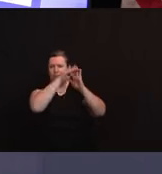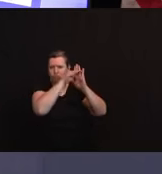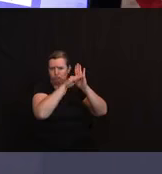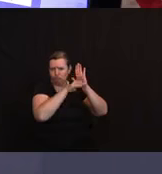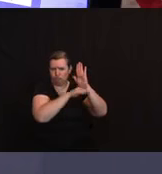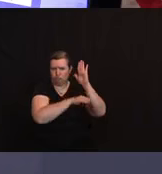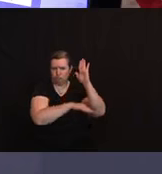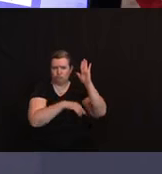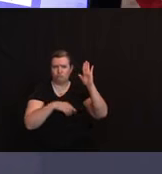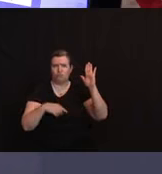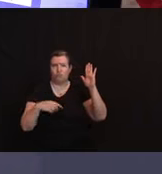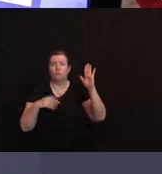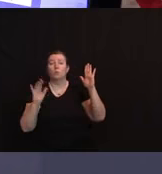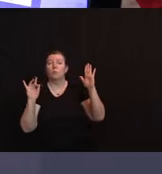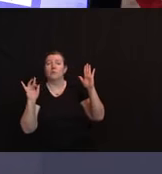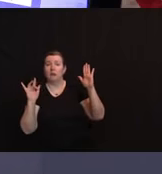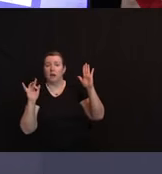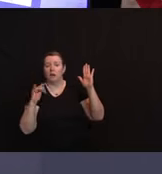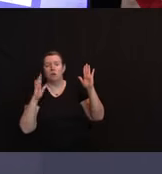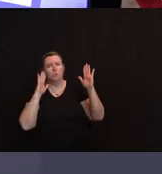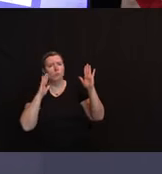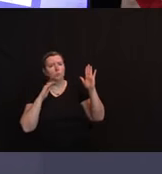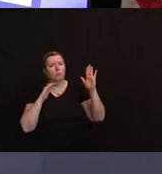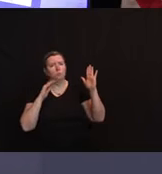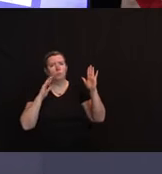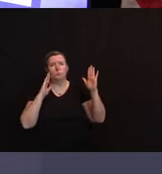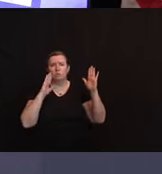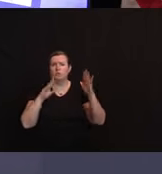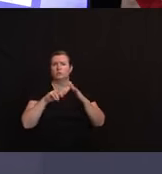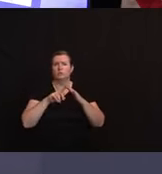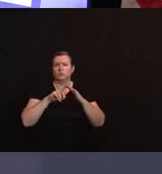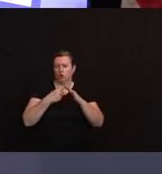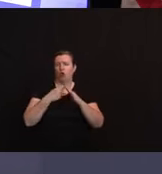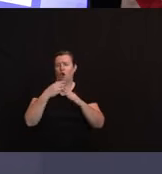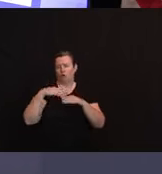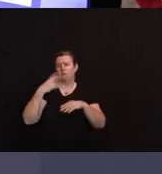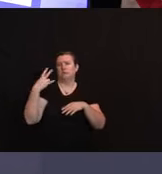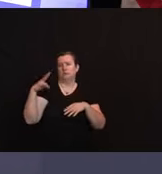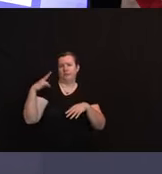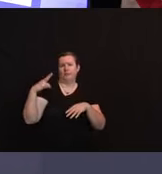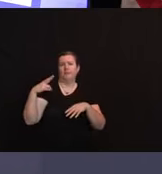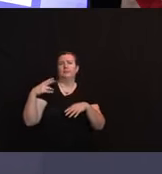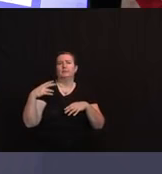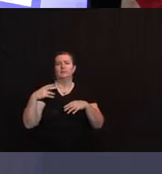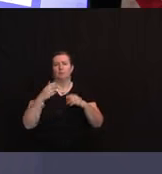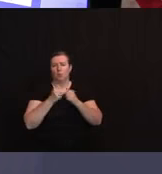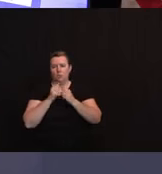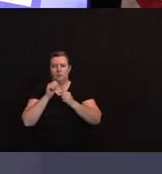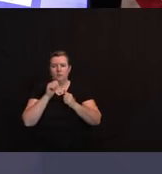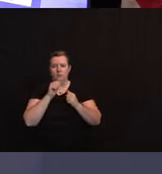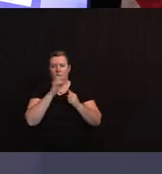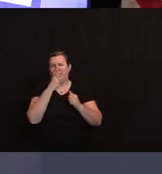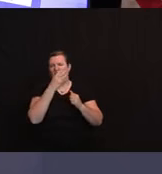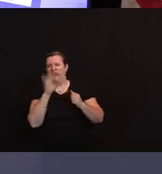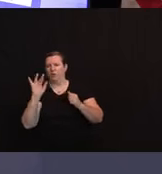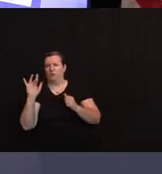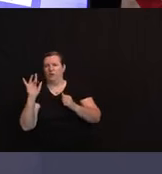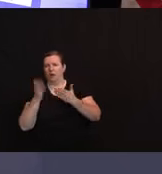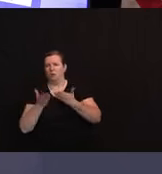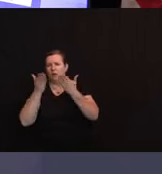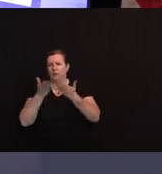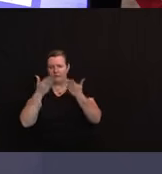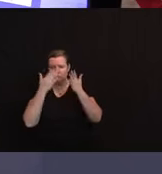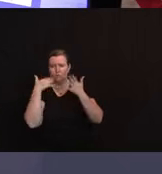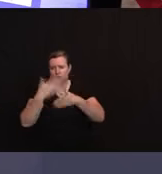of these measures by the end of July. We are following a three-stage approach to implementing the recommendations and